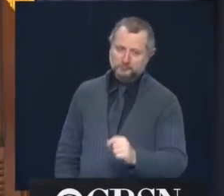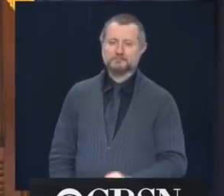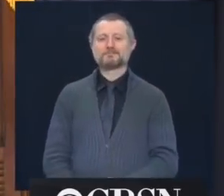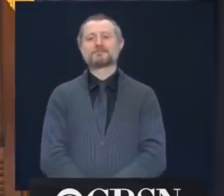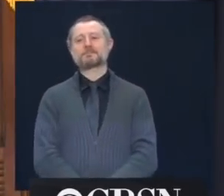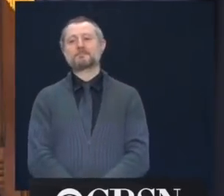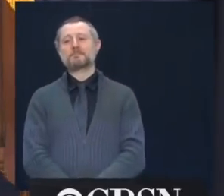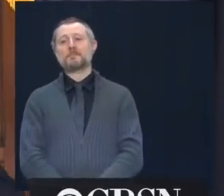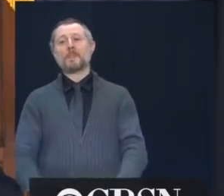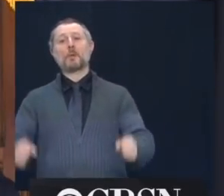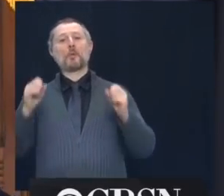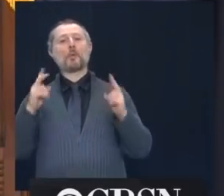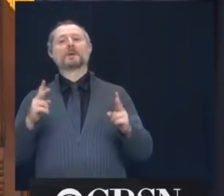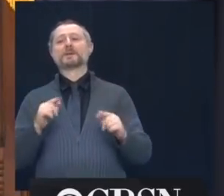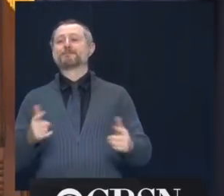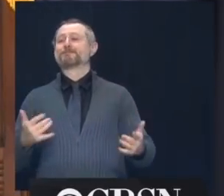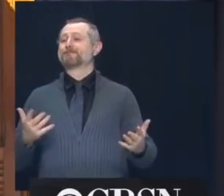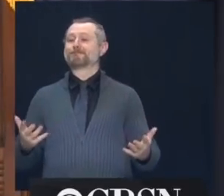Okay, we'll take